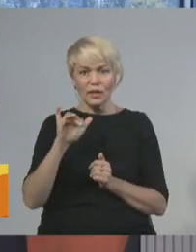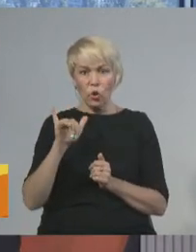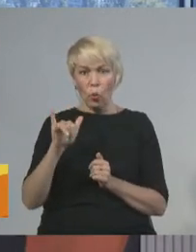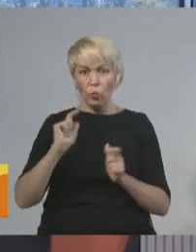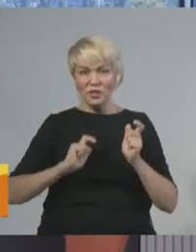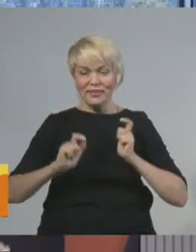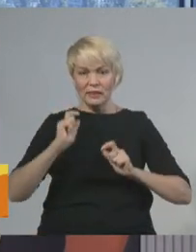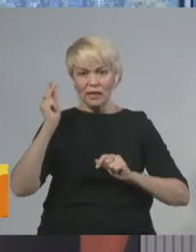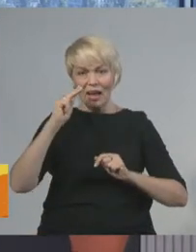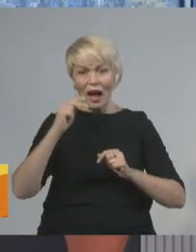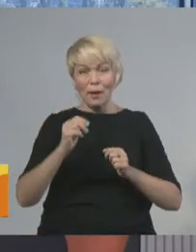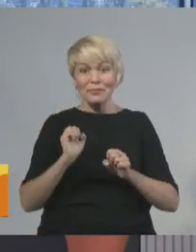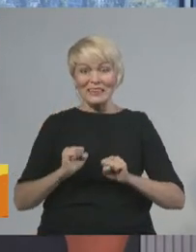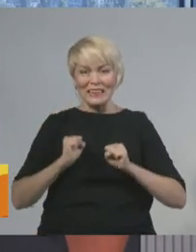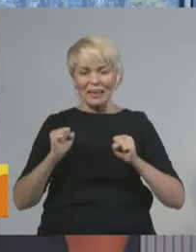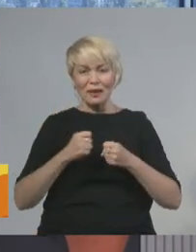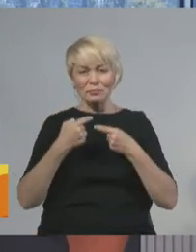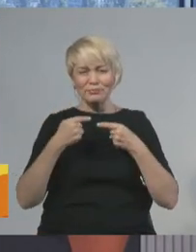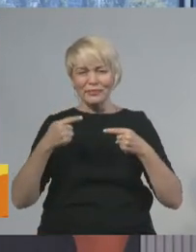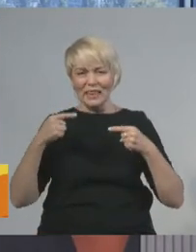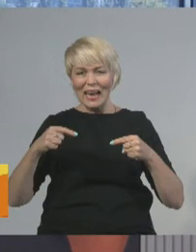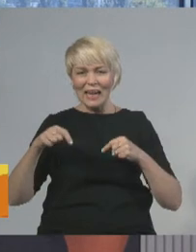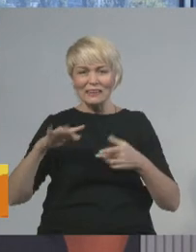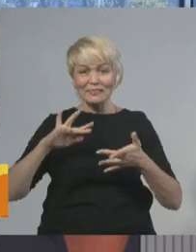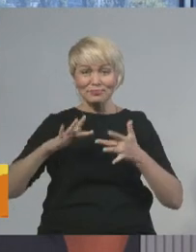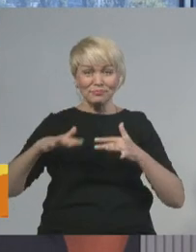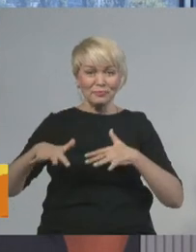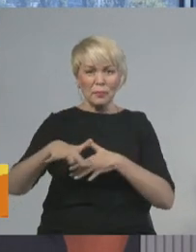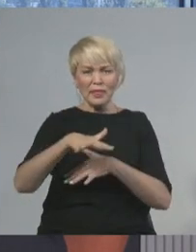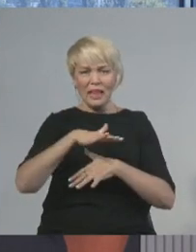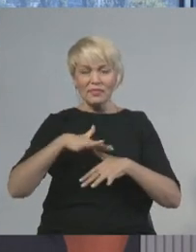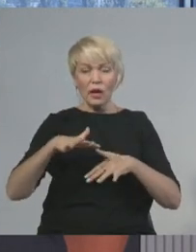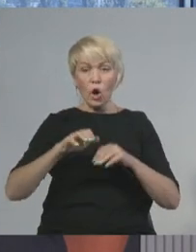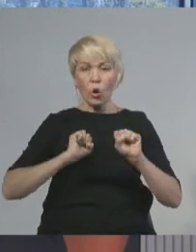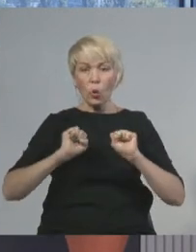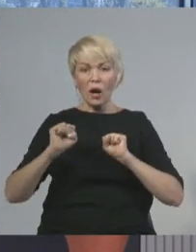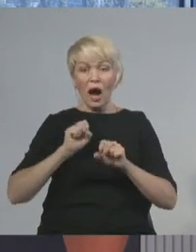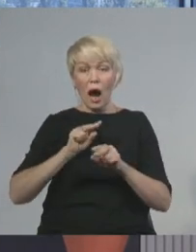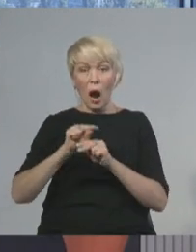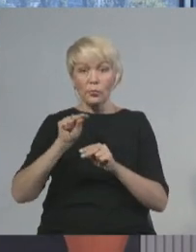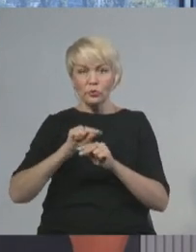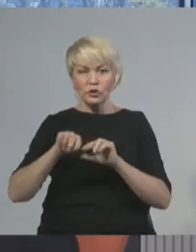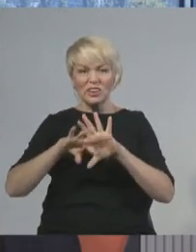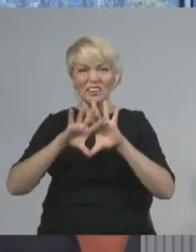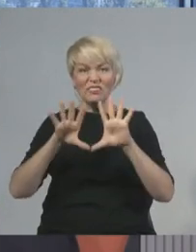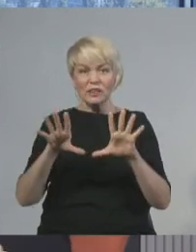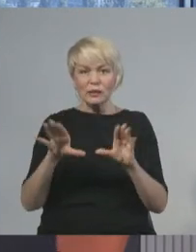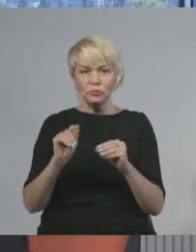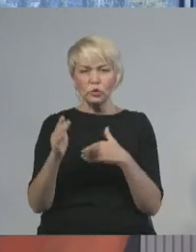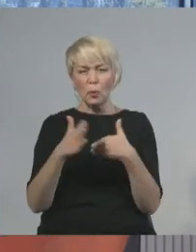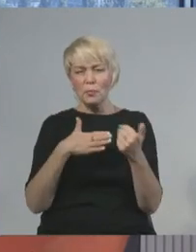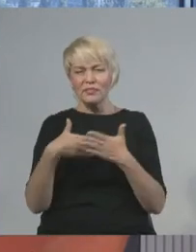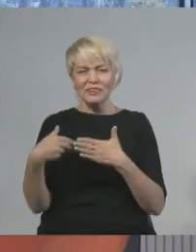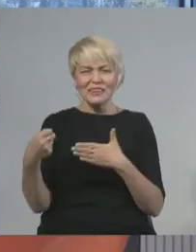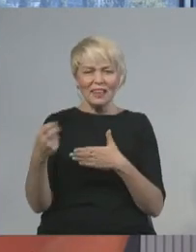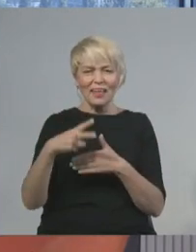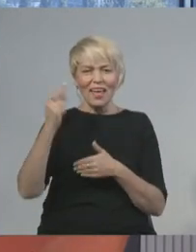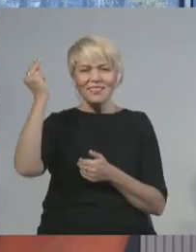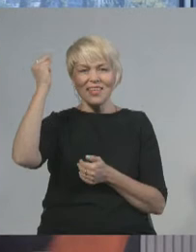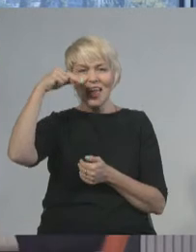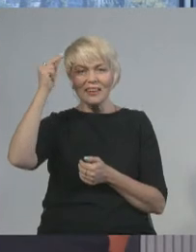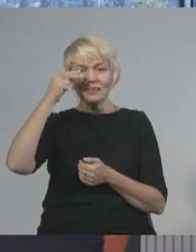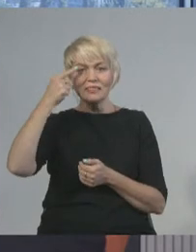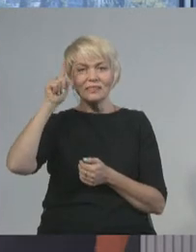study at the universities for five or six years and we just try to use different platforms to teach those managers